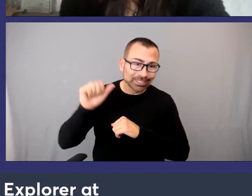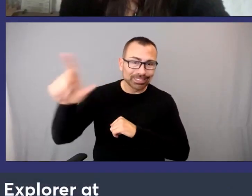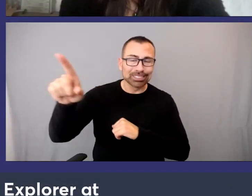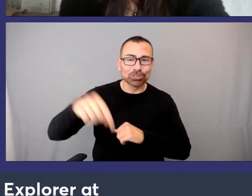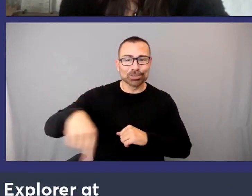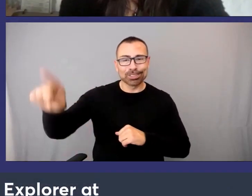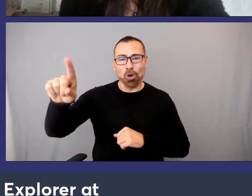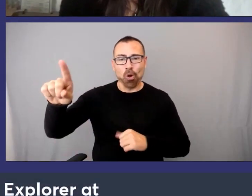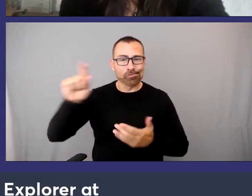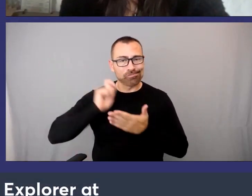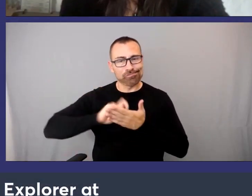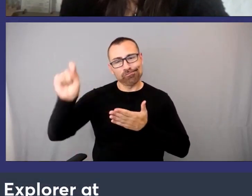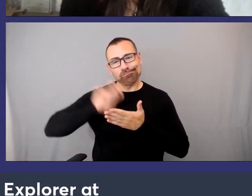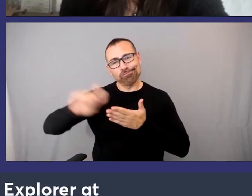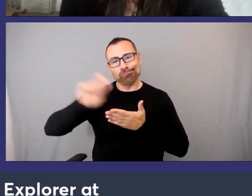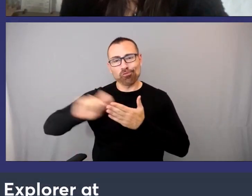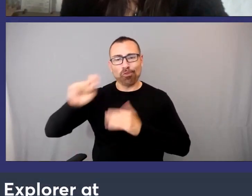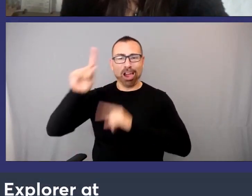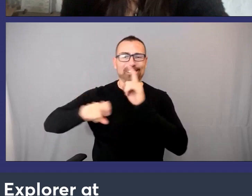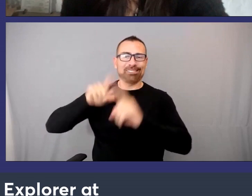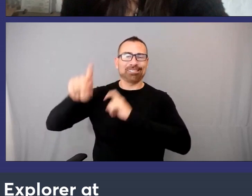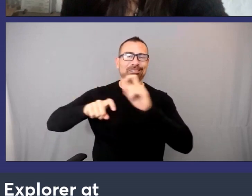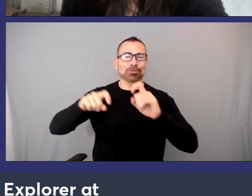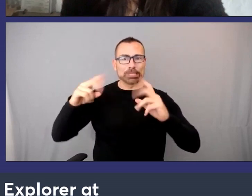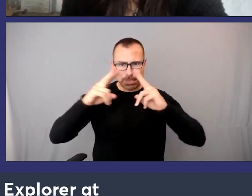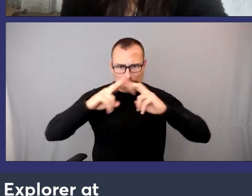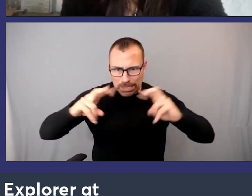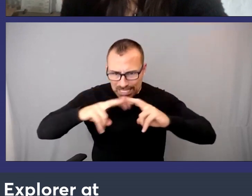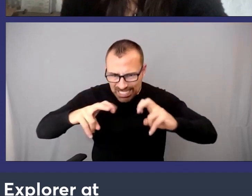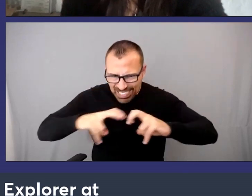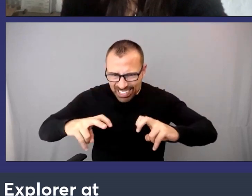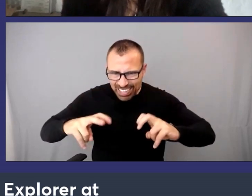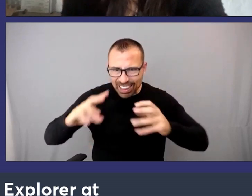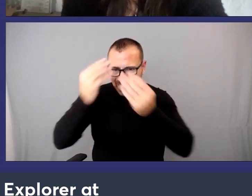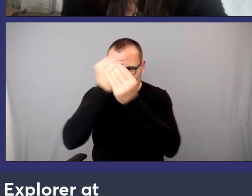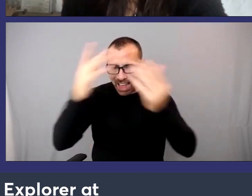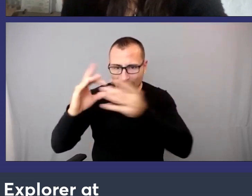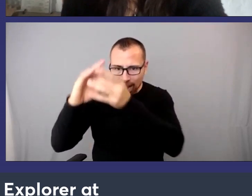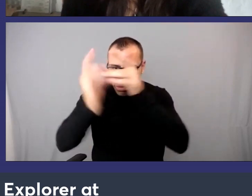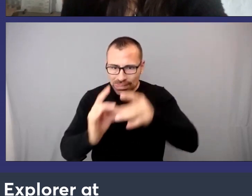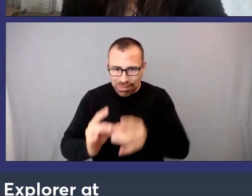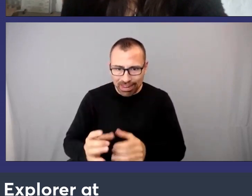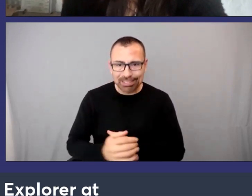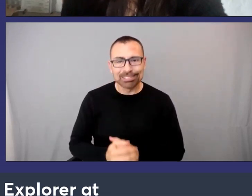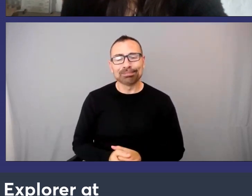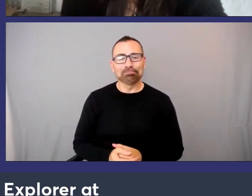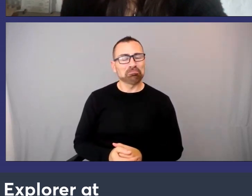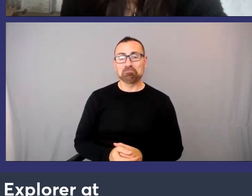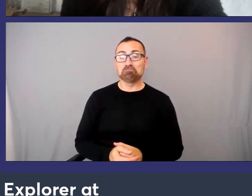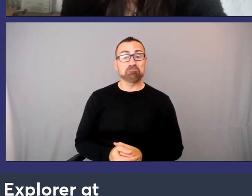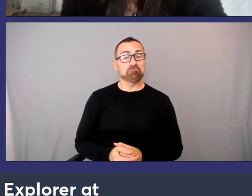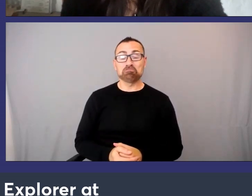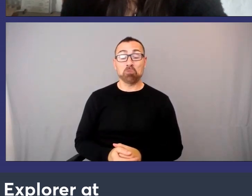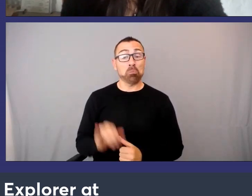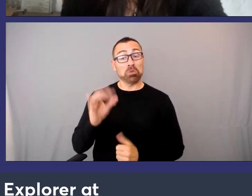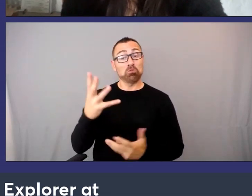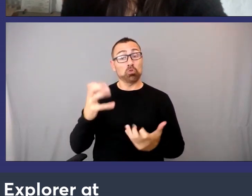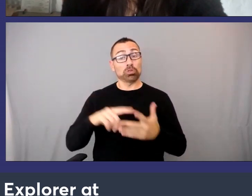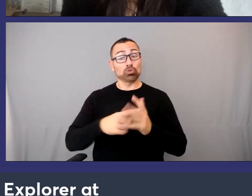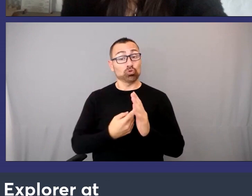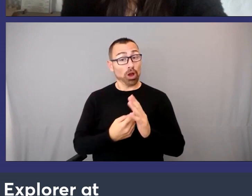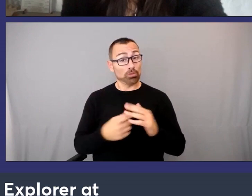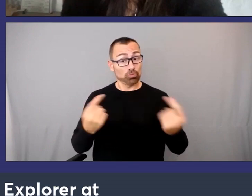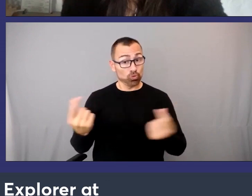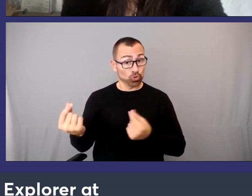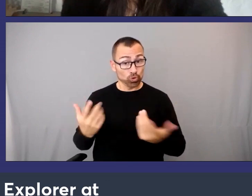write queries and analyze interconnected data? Nope. Other than maybe, if you want to get started with this,